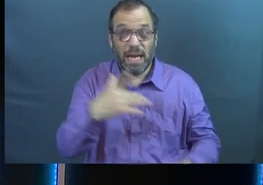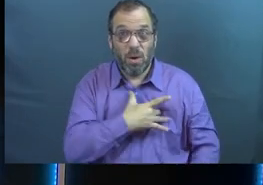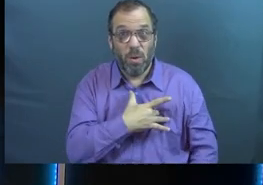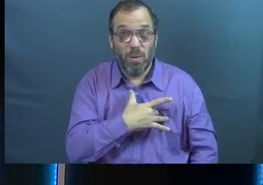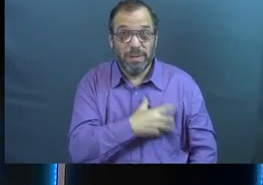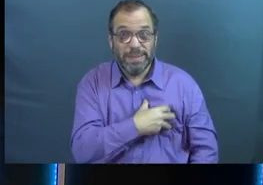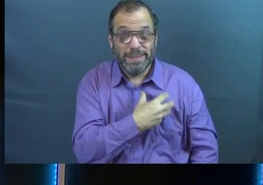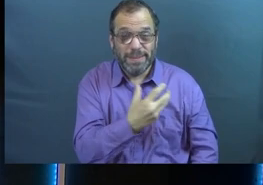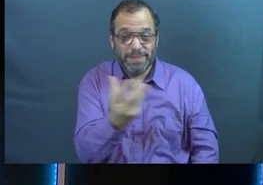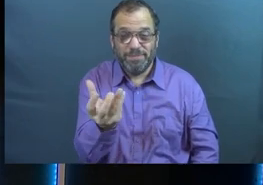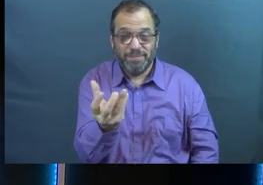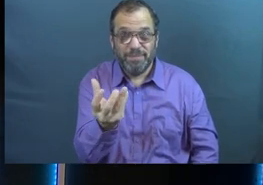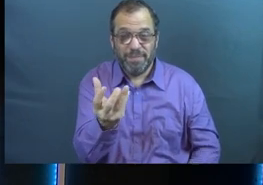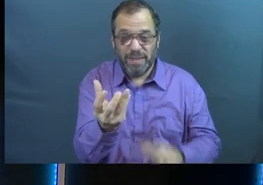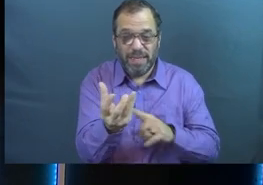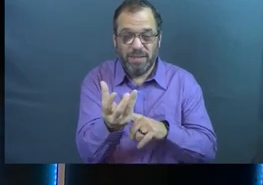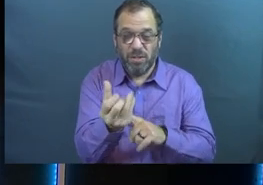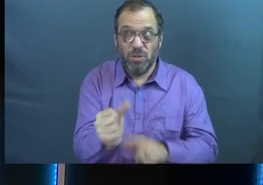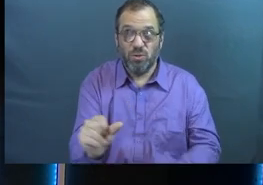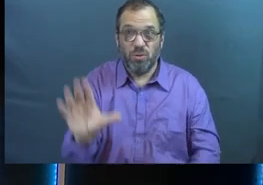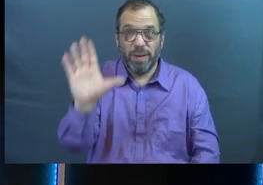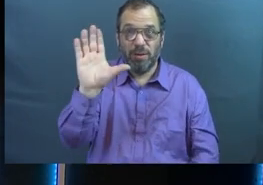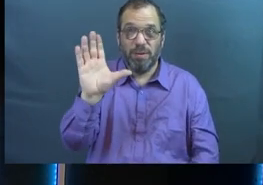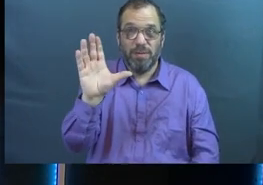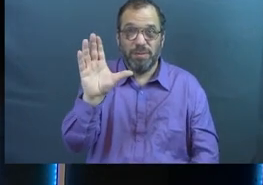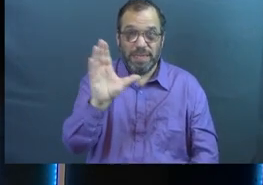and he's asking you to surrender this thing to him.